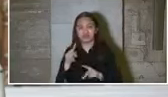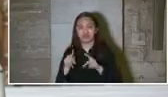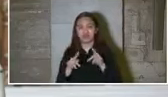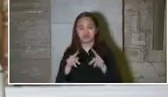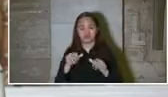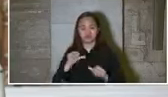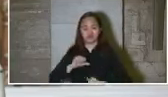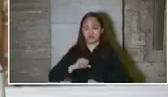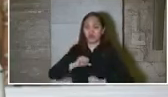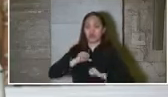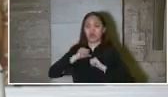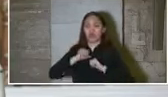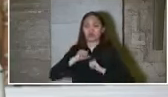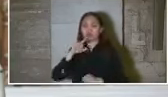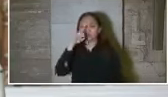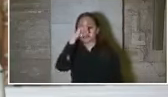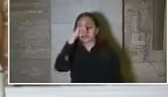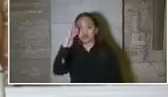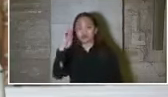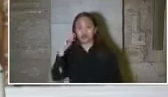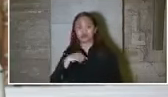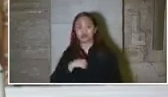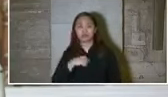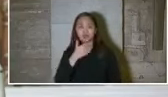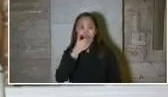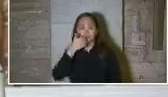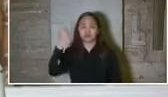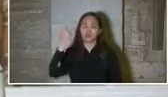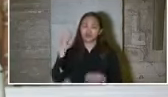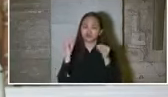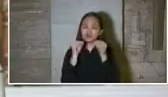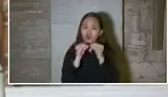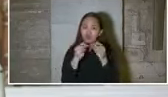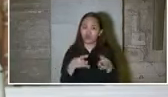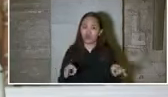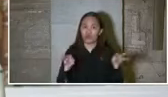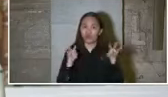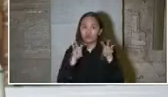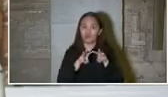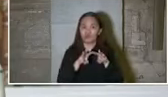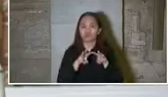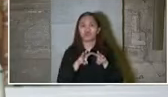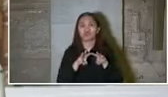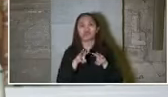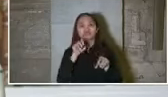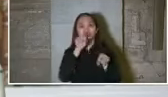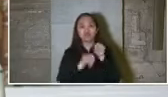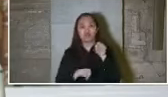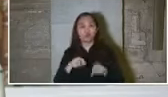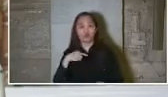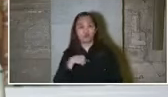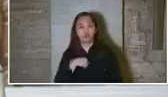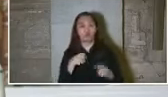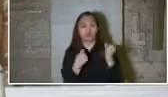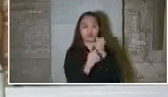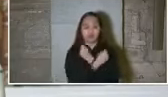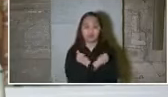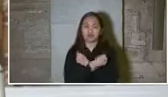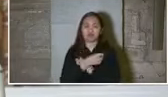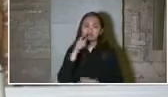boast because I am better, I am more deserving, and therefore I am loved